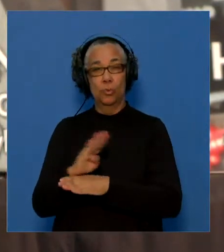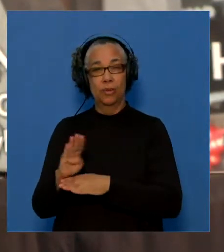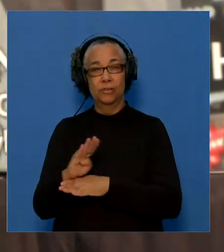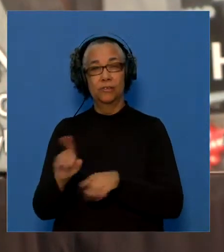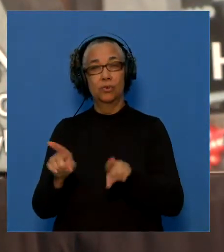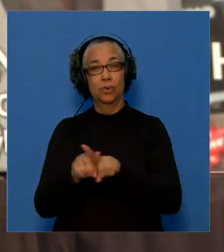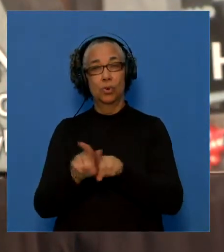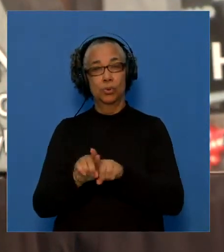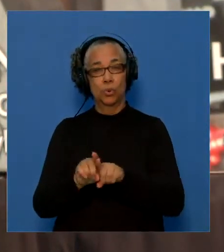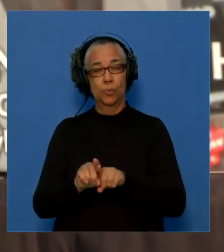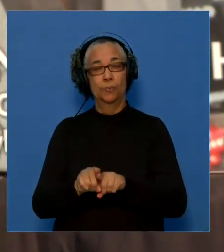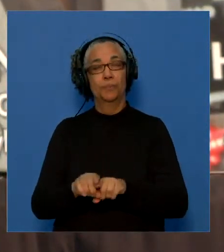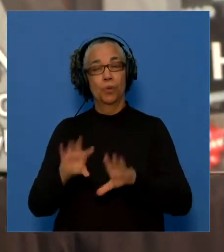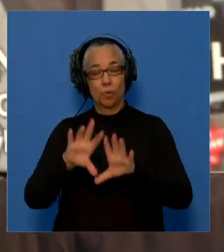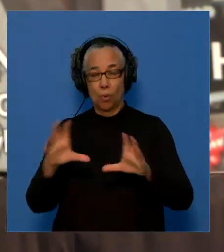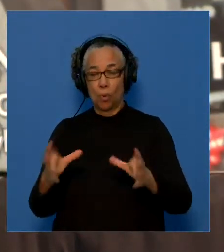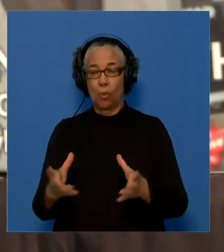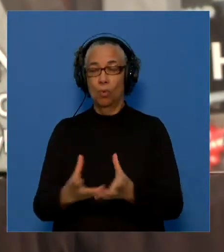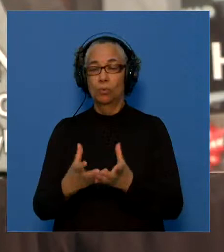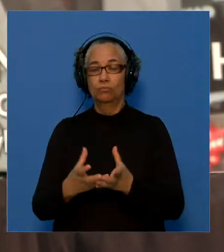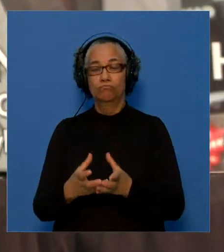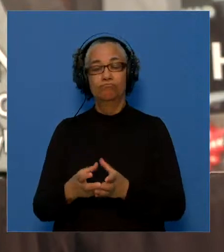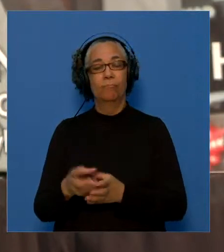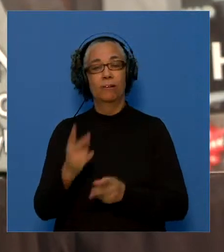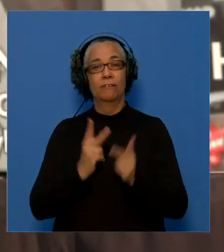global tourism markets."